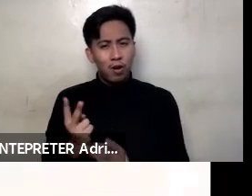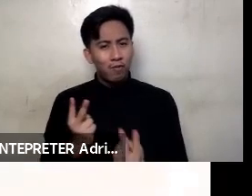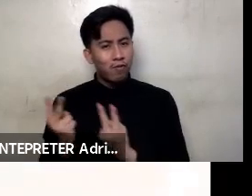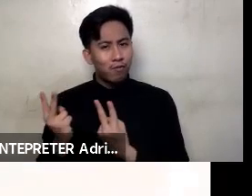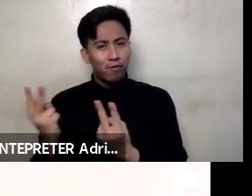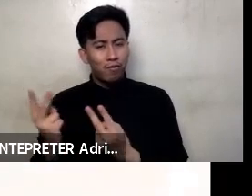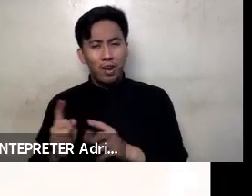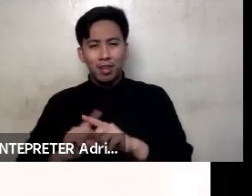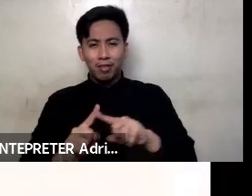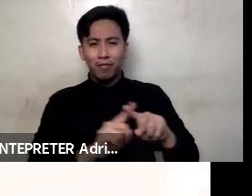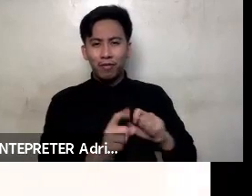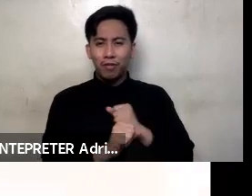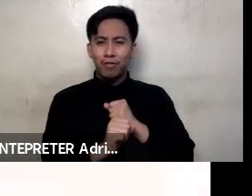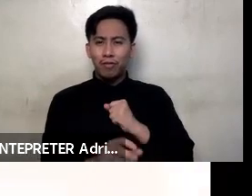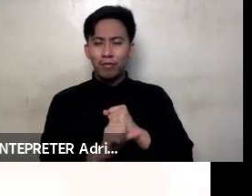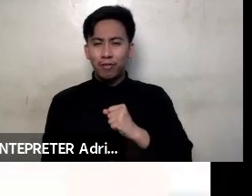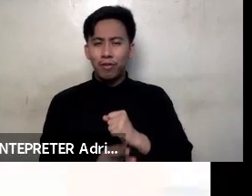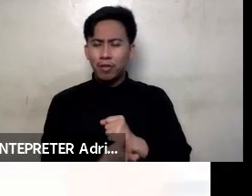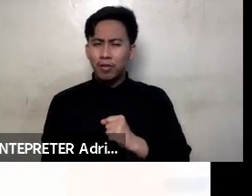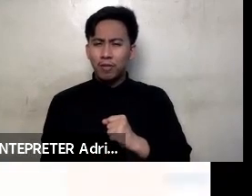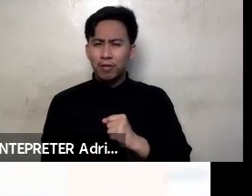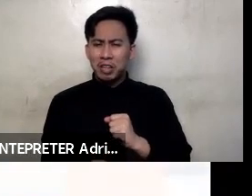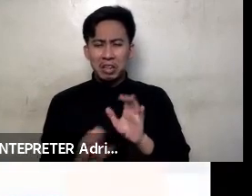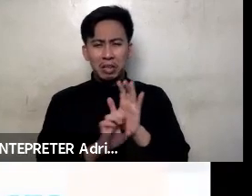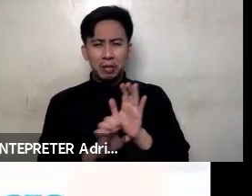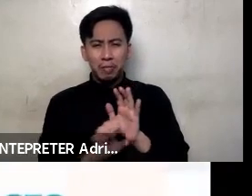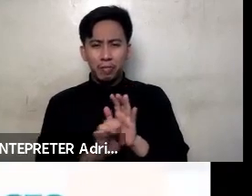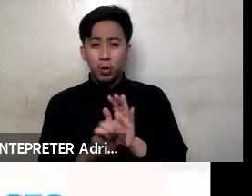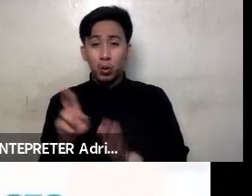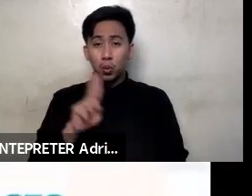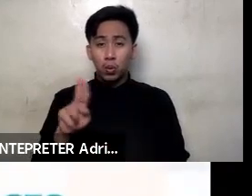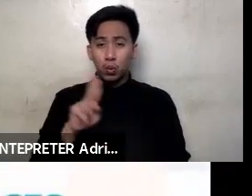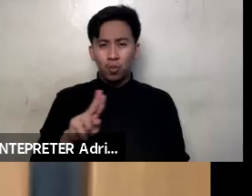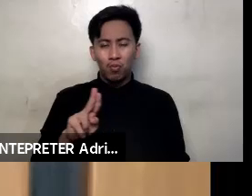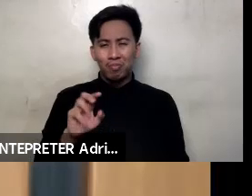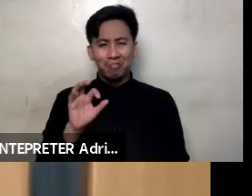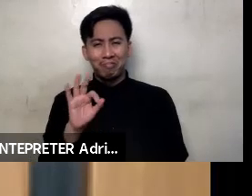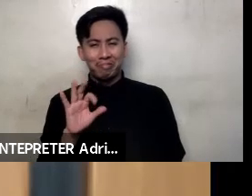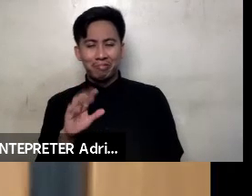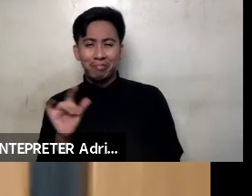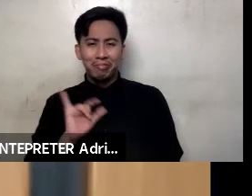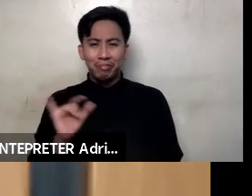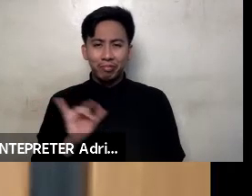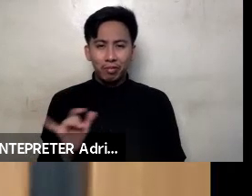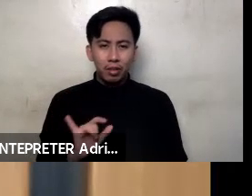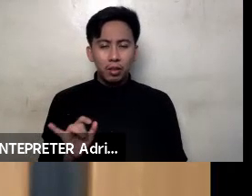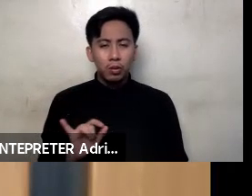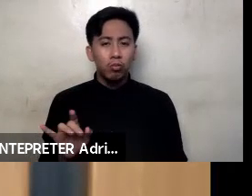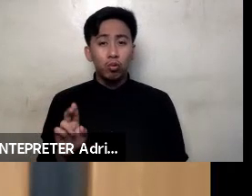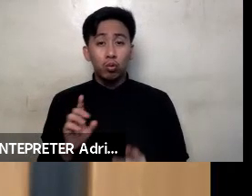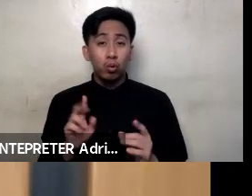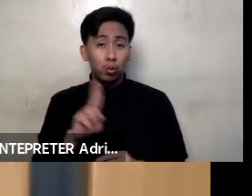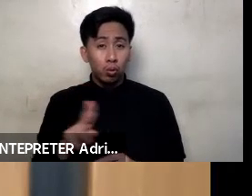other advocacies like utilizing the social media platforms to disseminate right